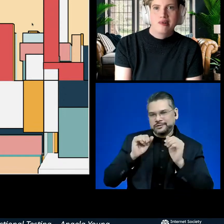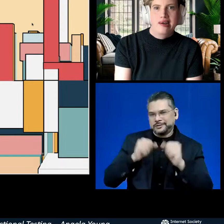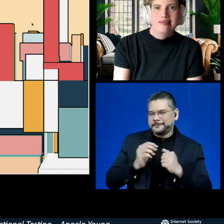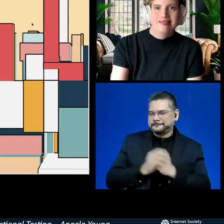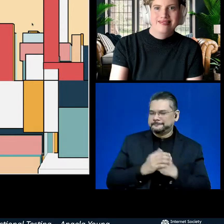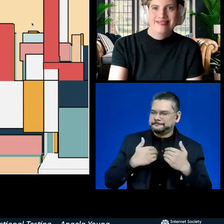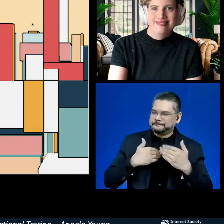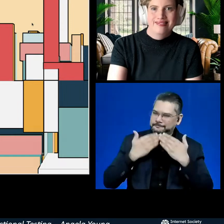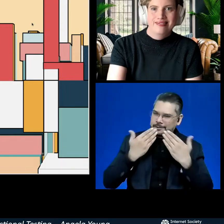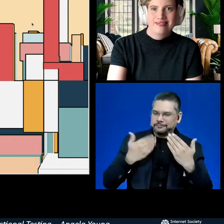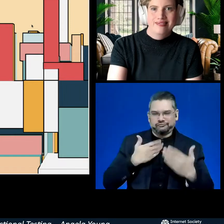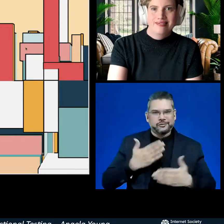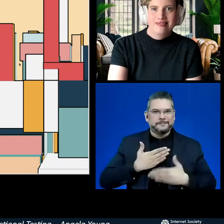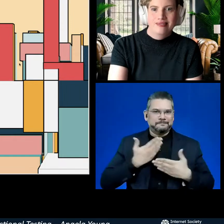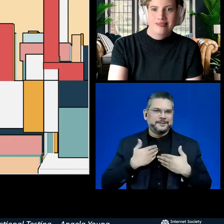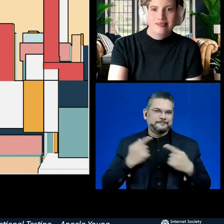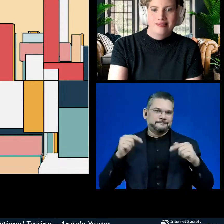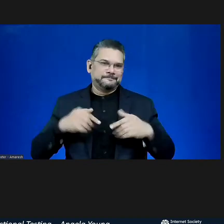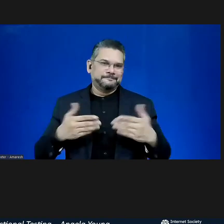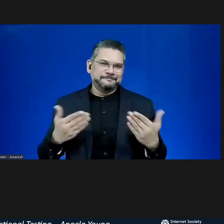this opportunity.